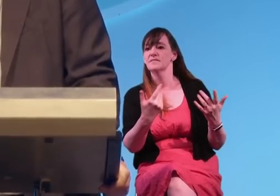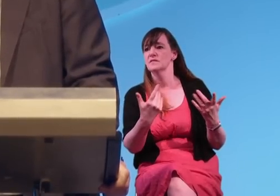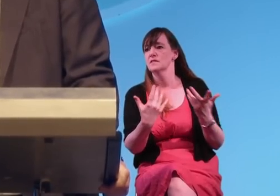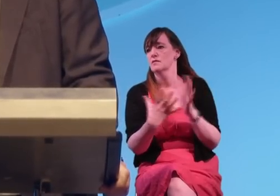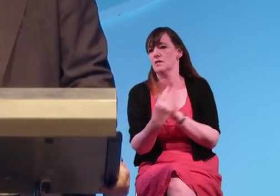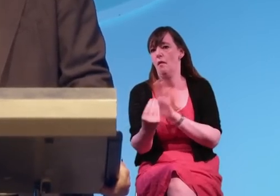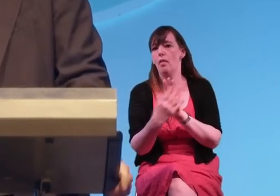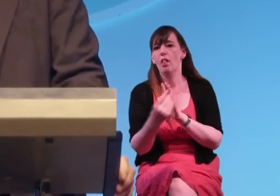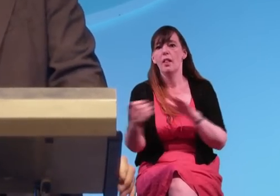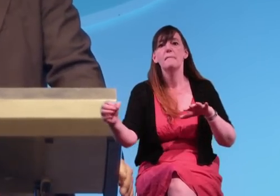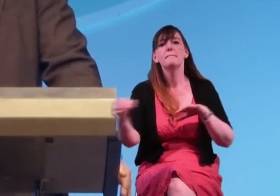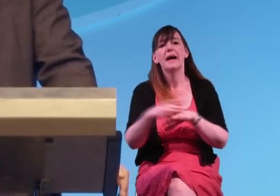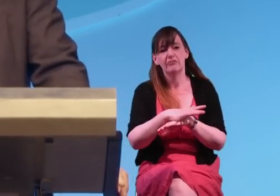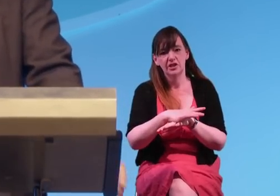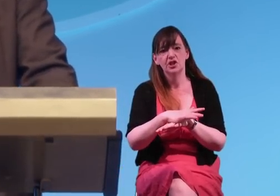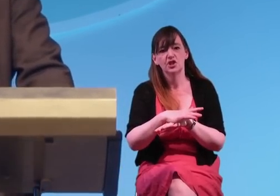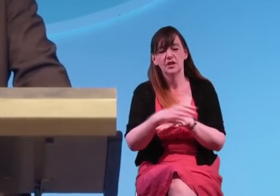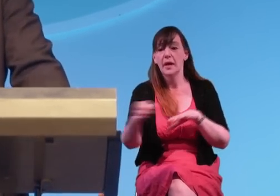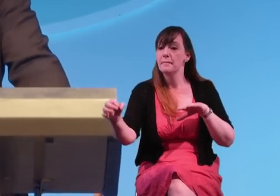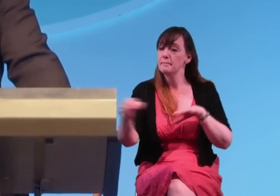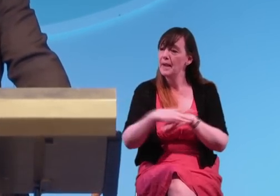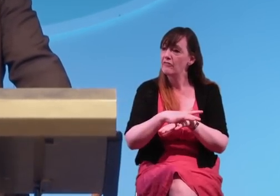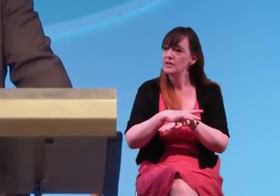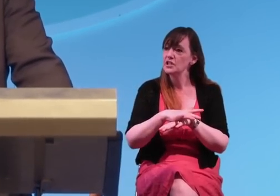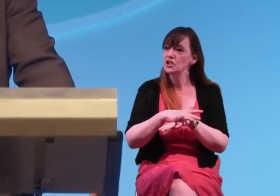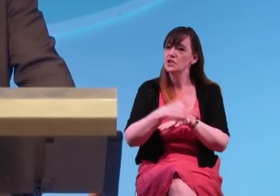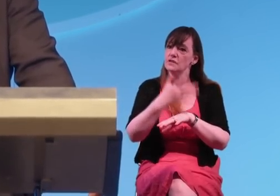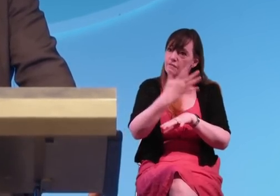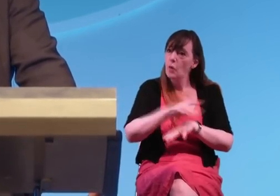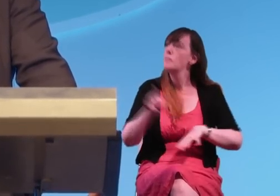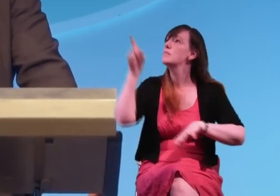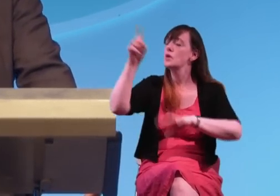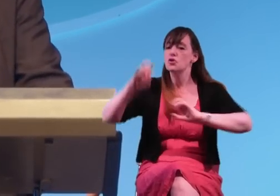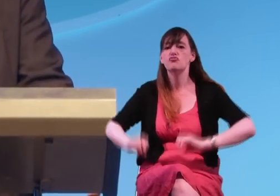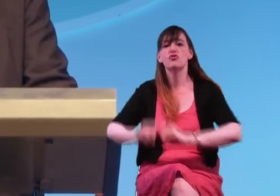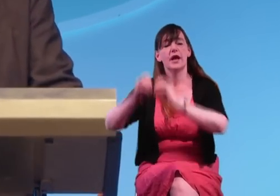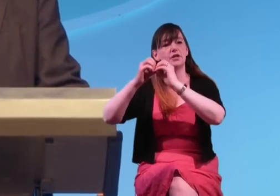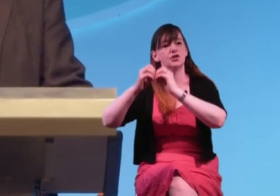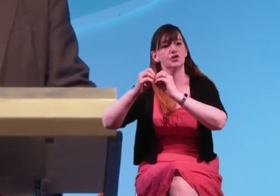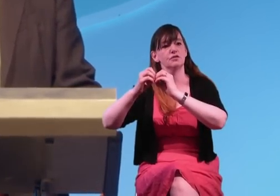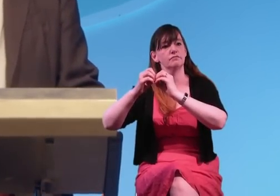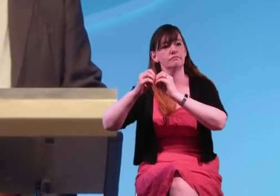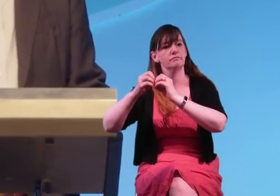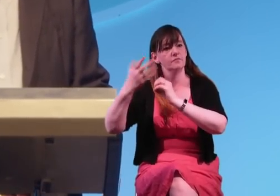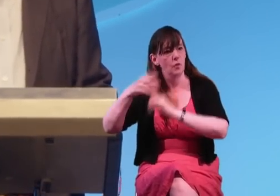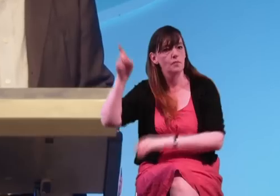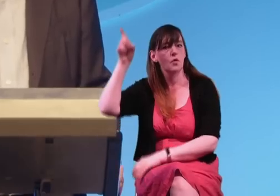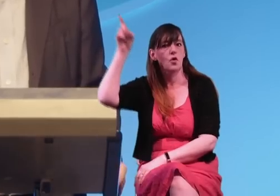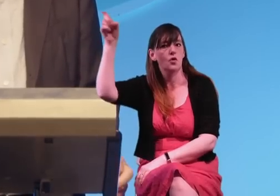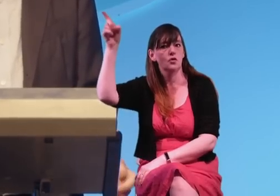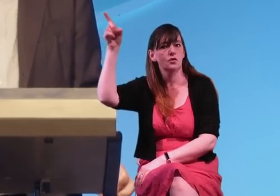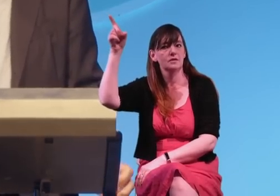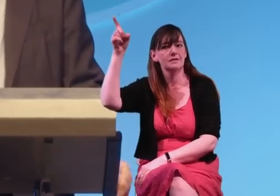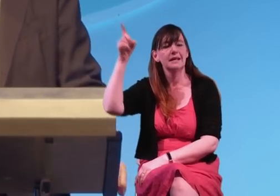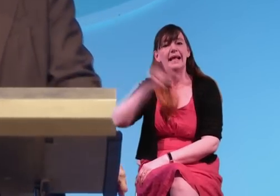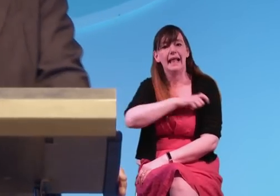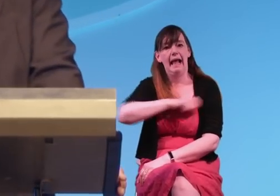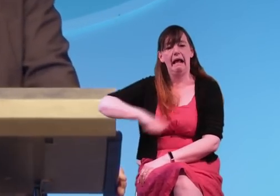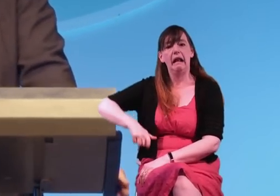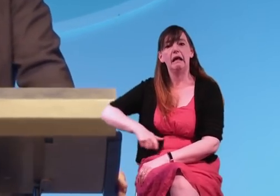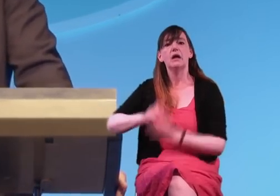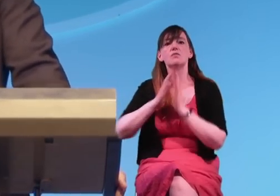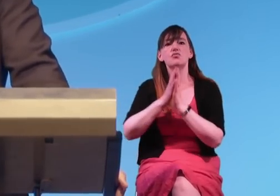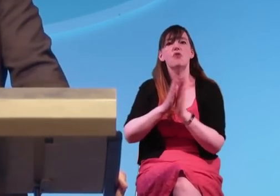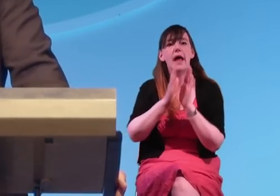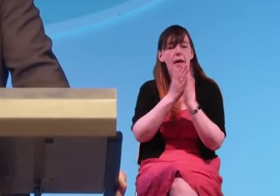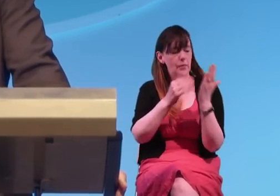marriage. Because marriage is a creation ordinance. Marriage, in the Anglican prayer book summary, I